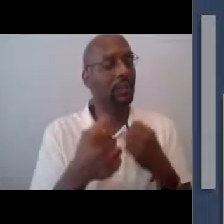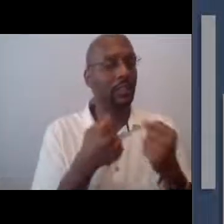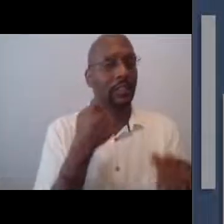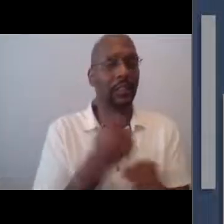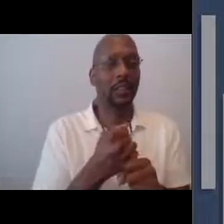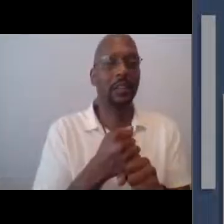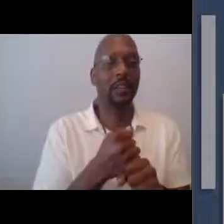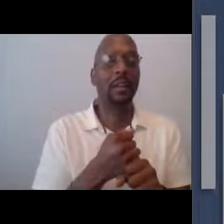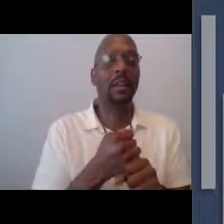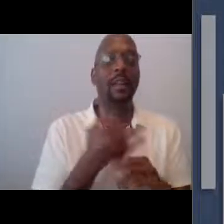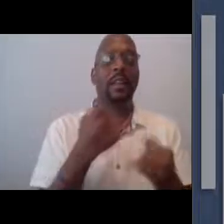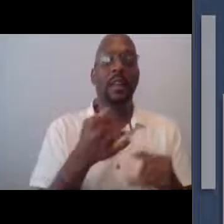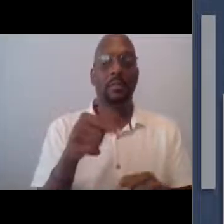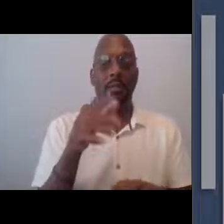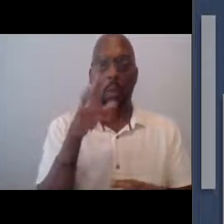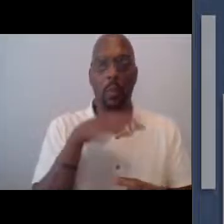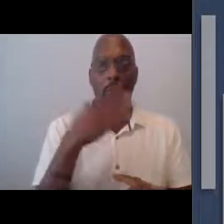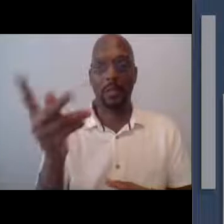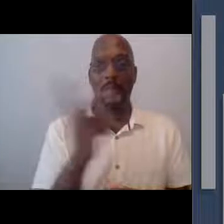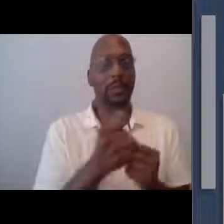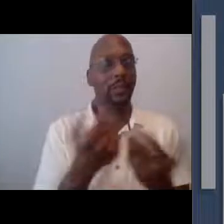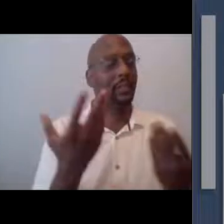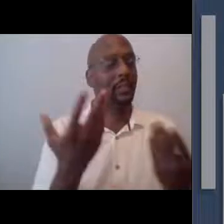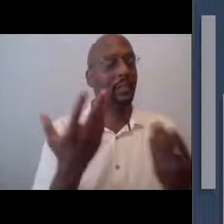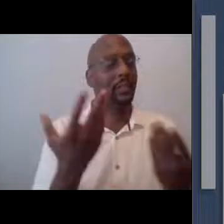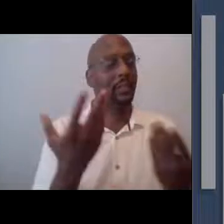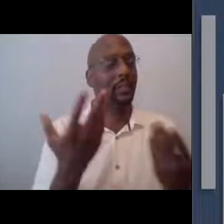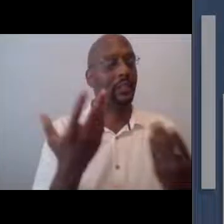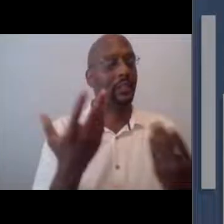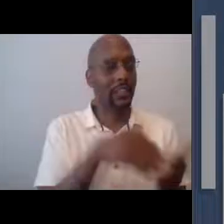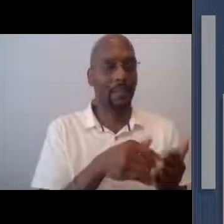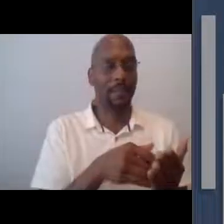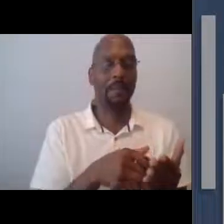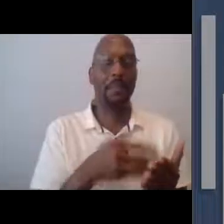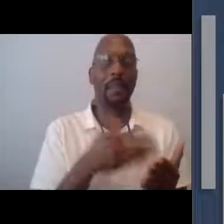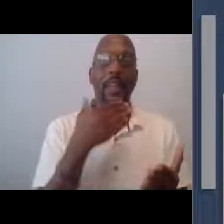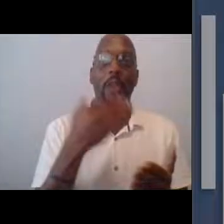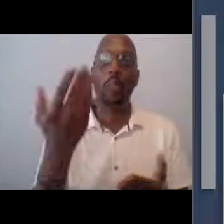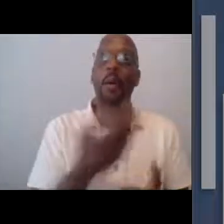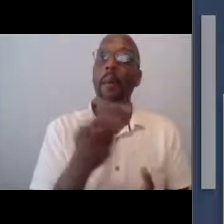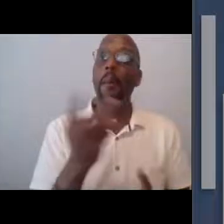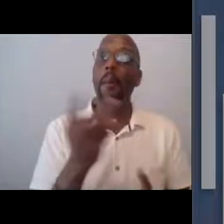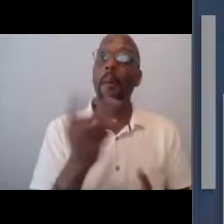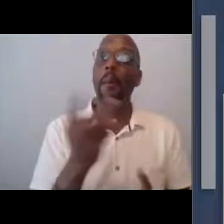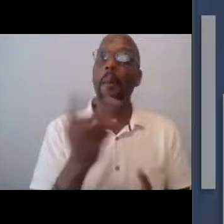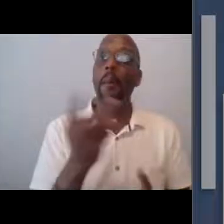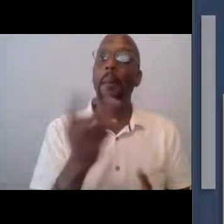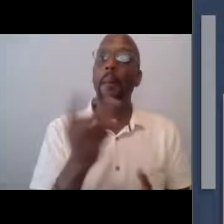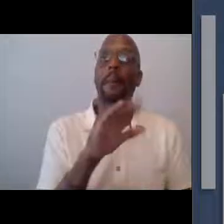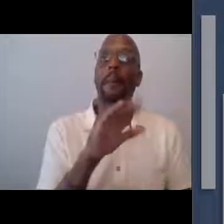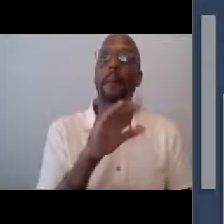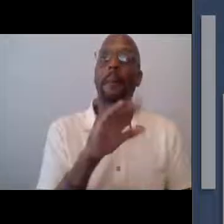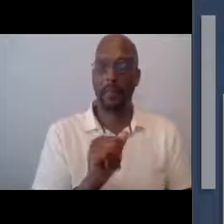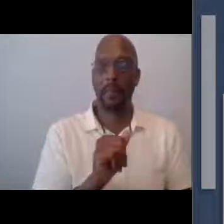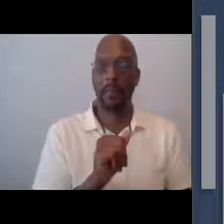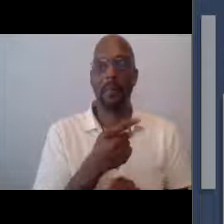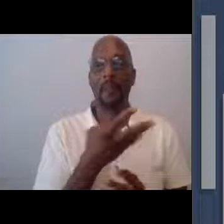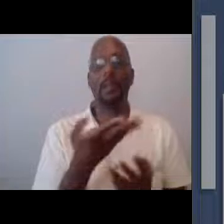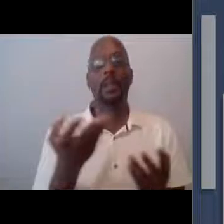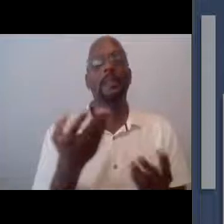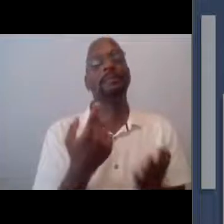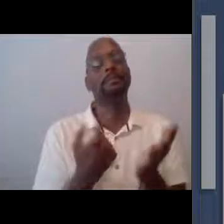she is back with us again. So thank you and welcome back again, Monica. A couple things in the Federal Highway world.